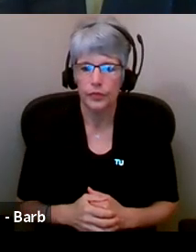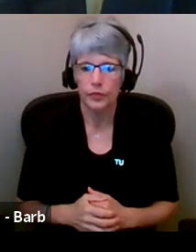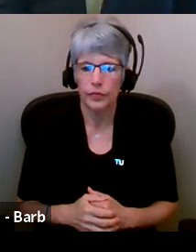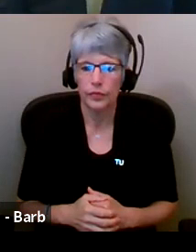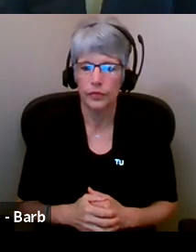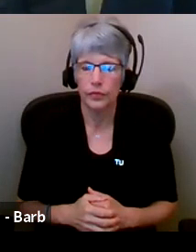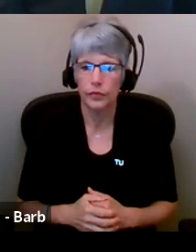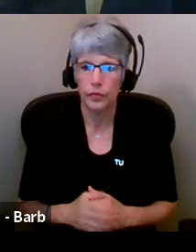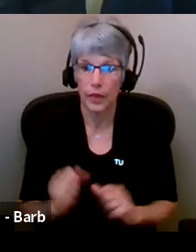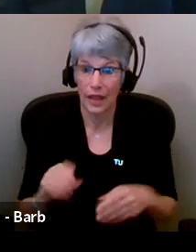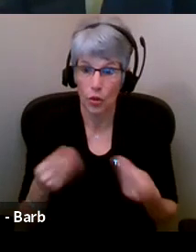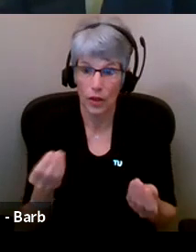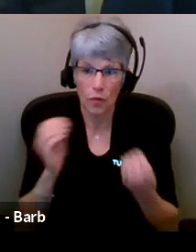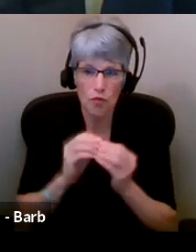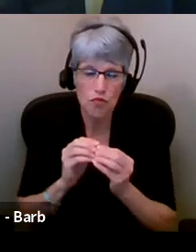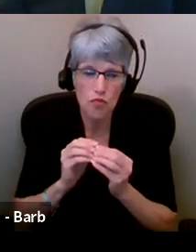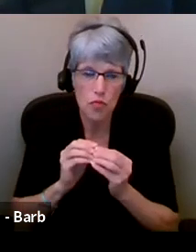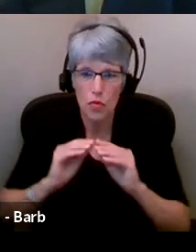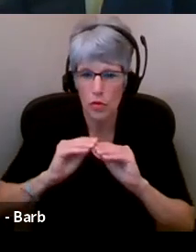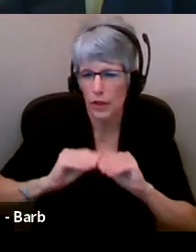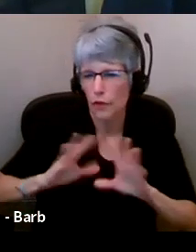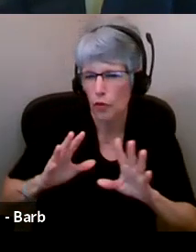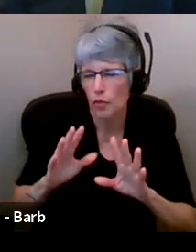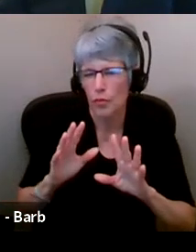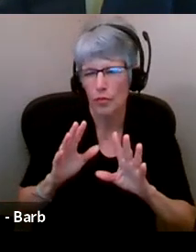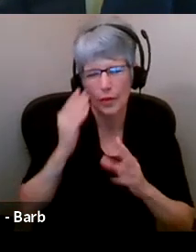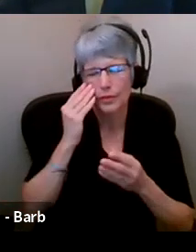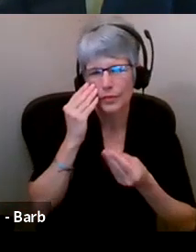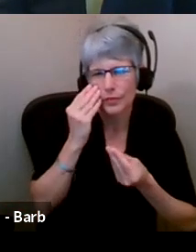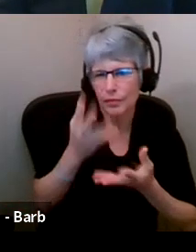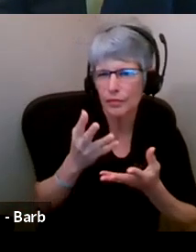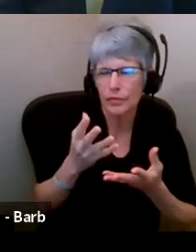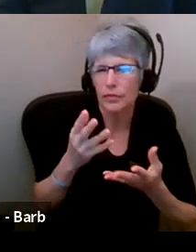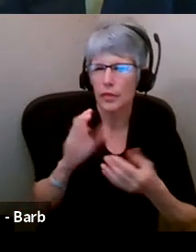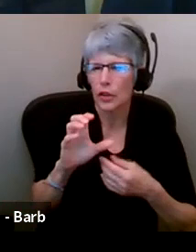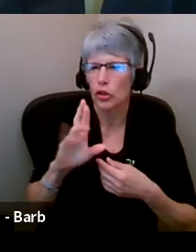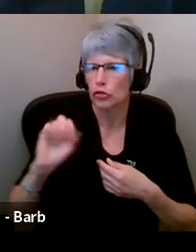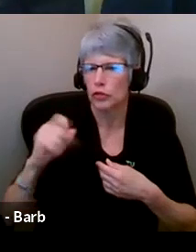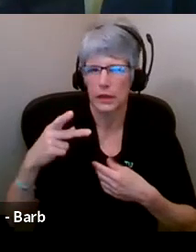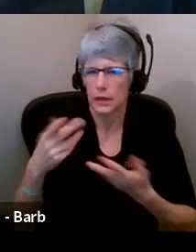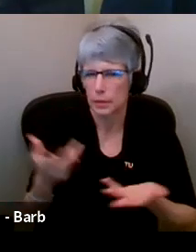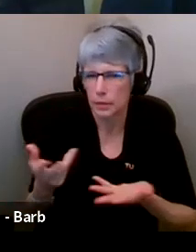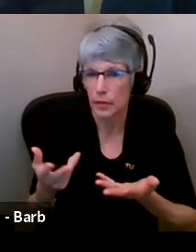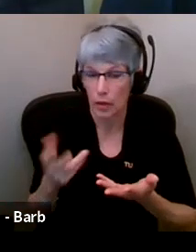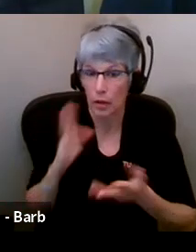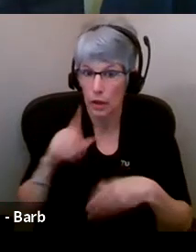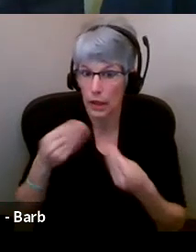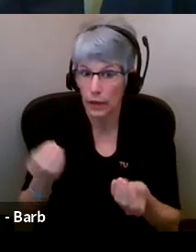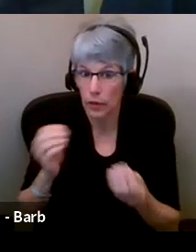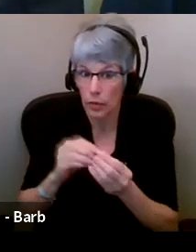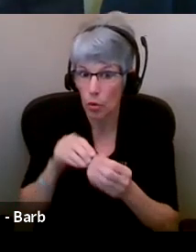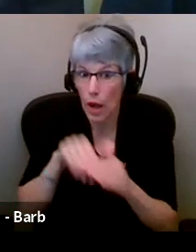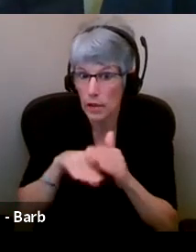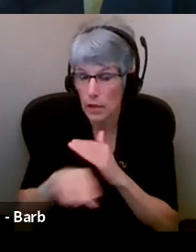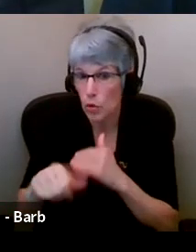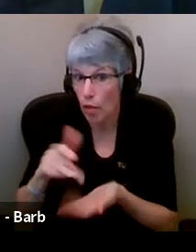Can we provide some additional clarity in regards to what CRISP is providing to the university as far as information? Does it give additional access to other medical